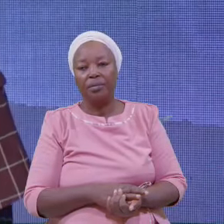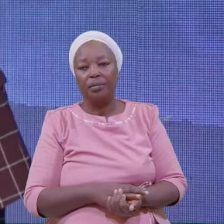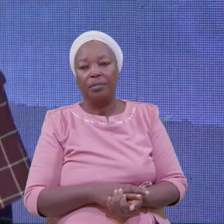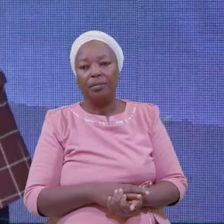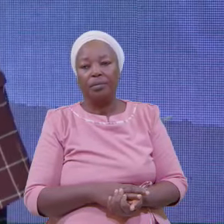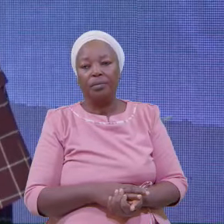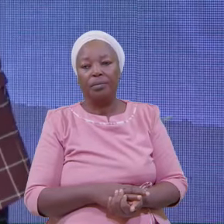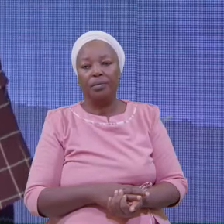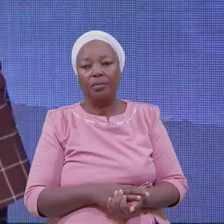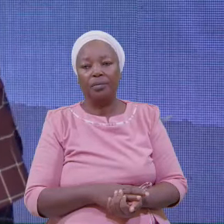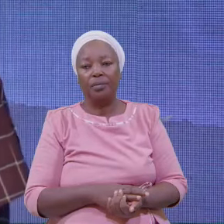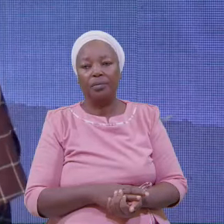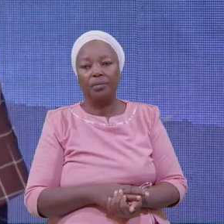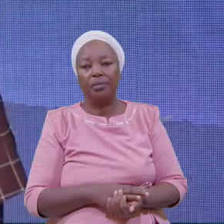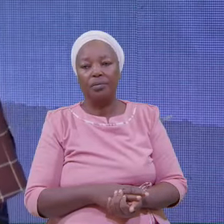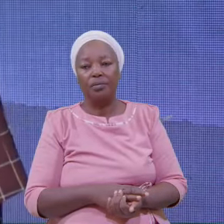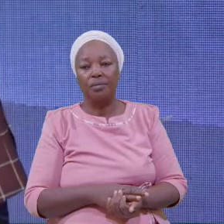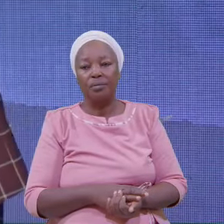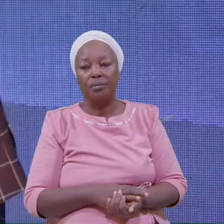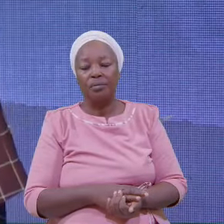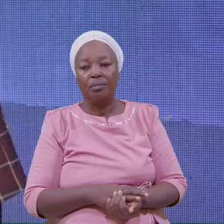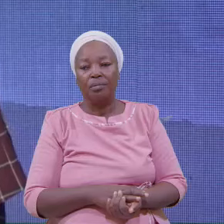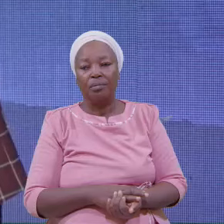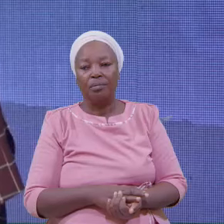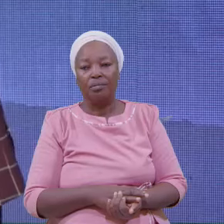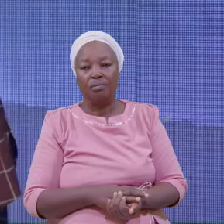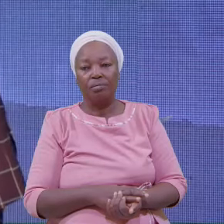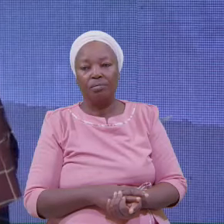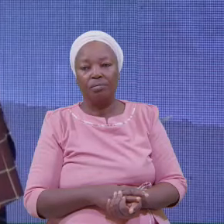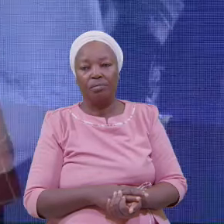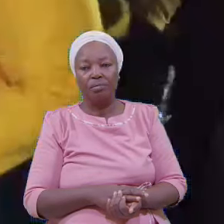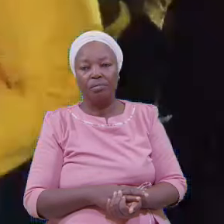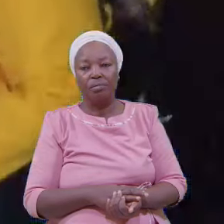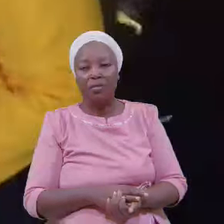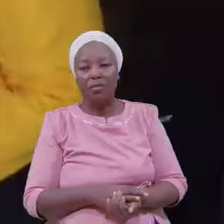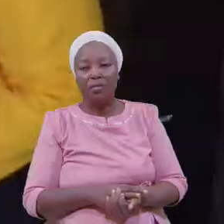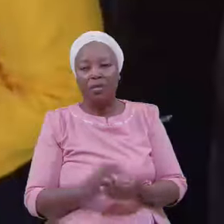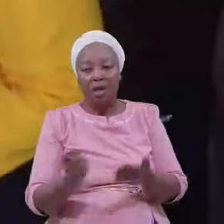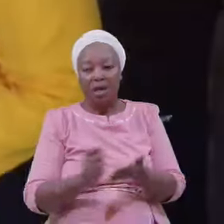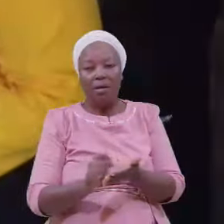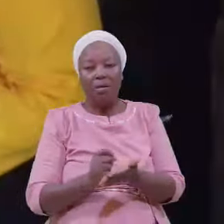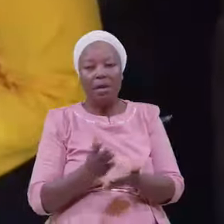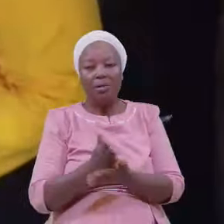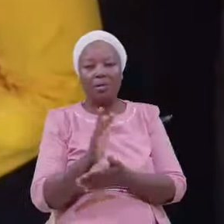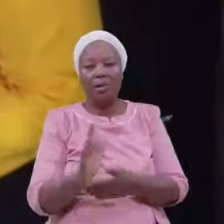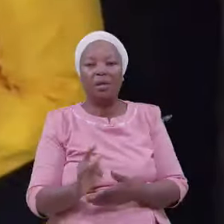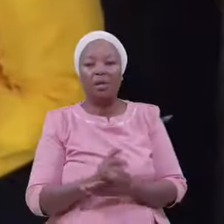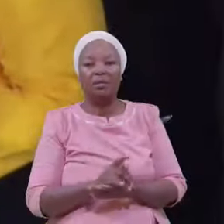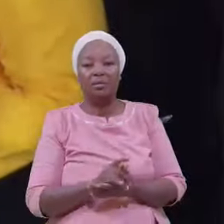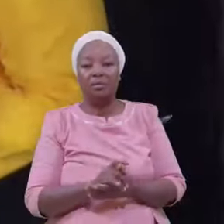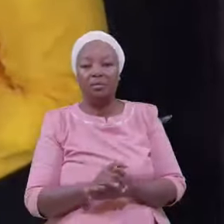it well. Put every detail of the converts. And let's make sure that the convert slips are well gathered together to